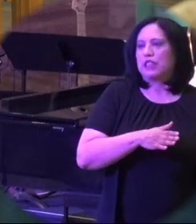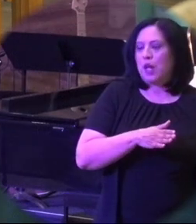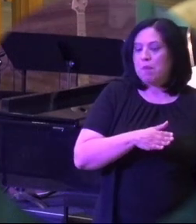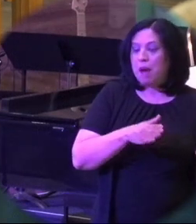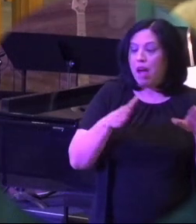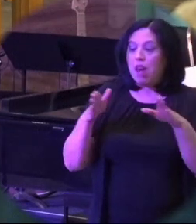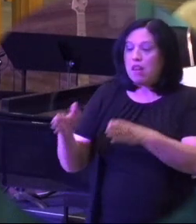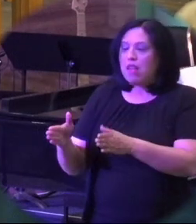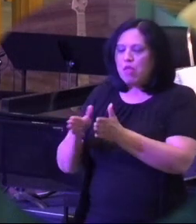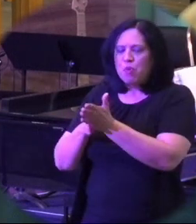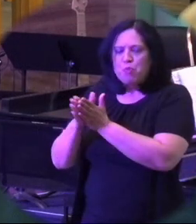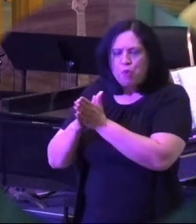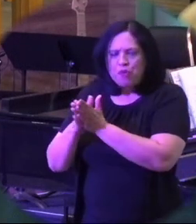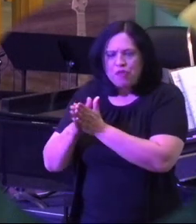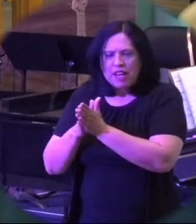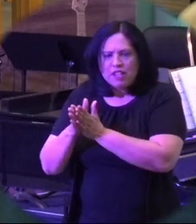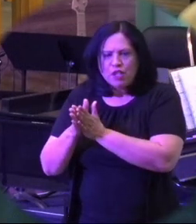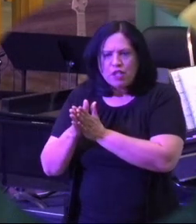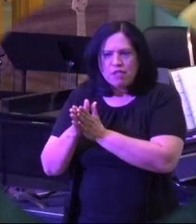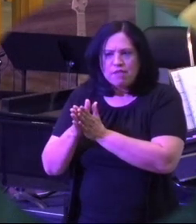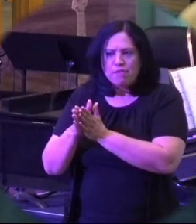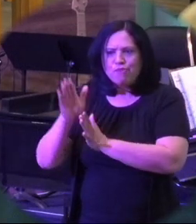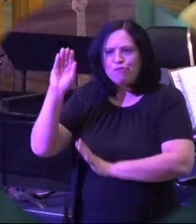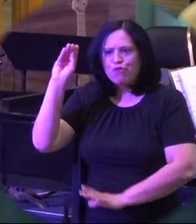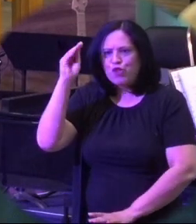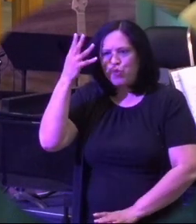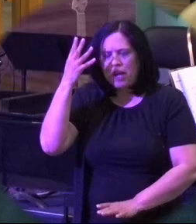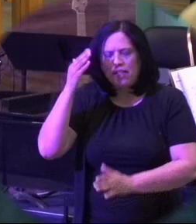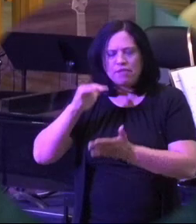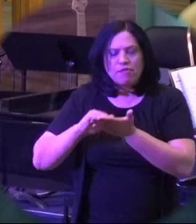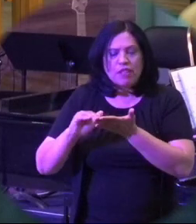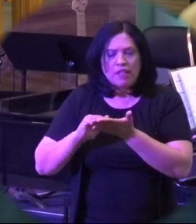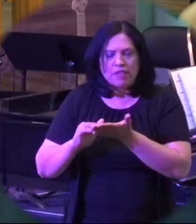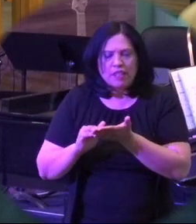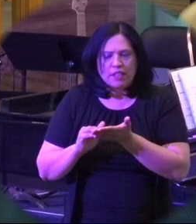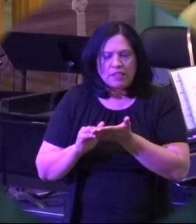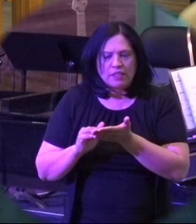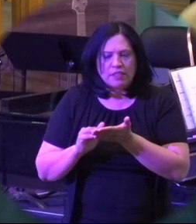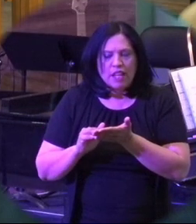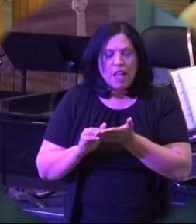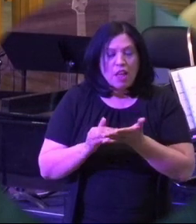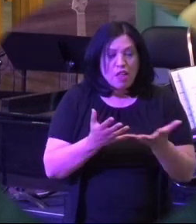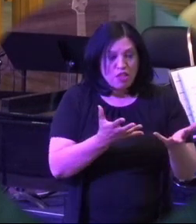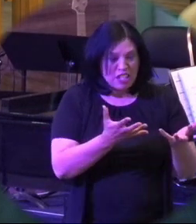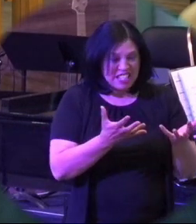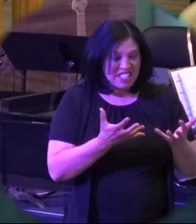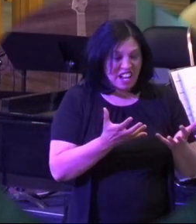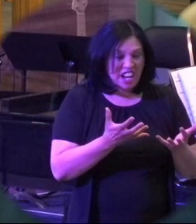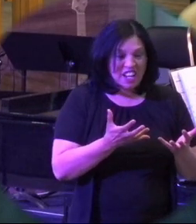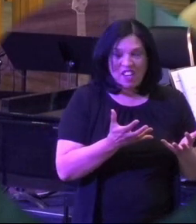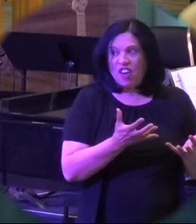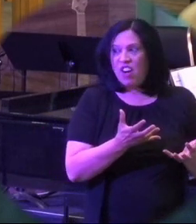motivation at Calvary was grace and forgiveness, and the desire of a